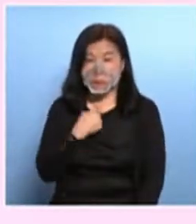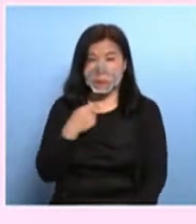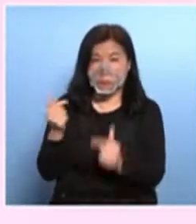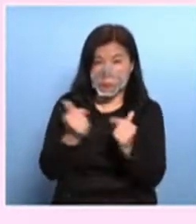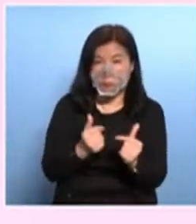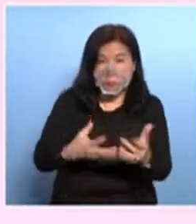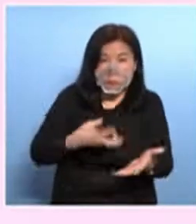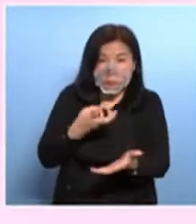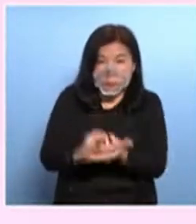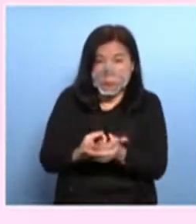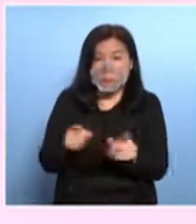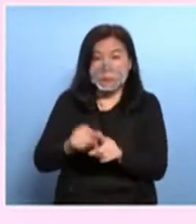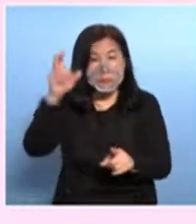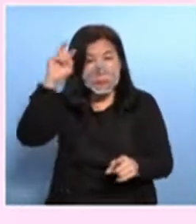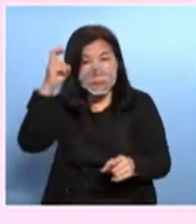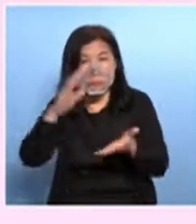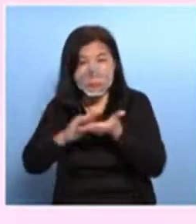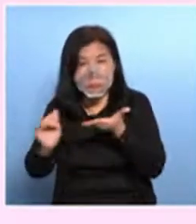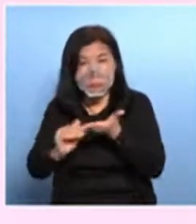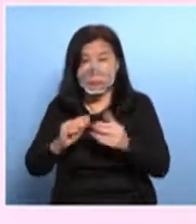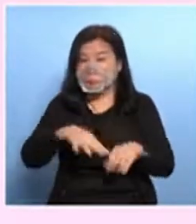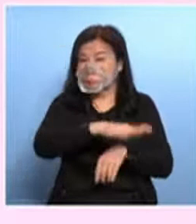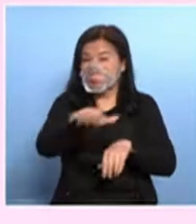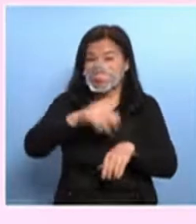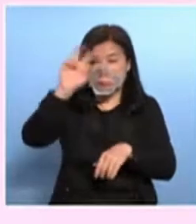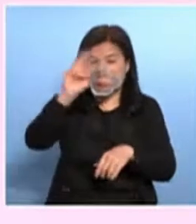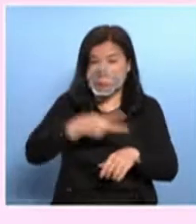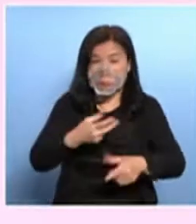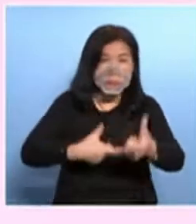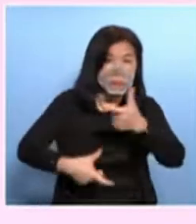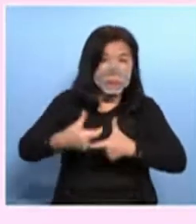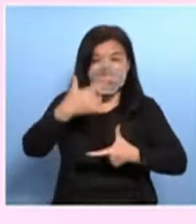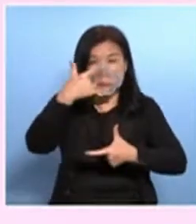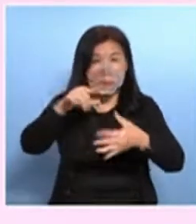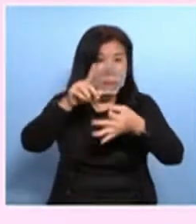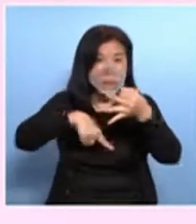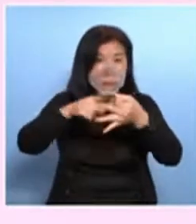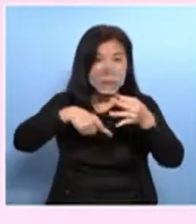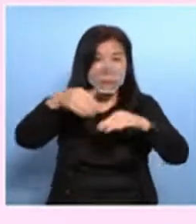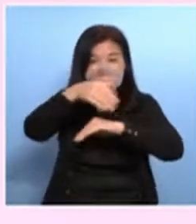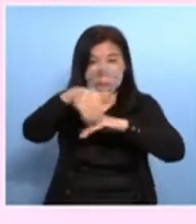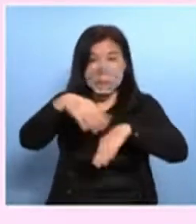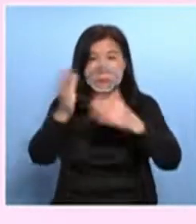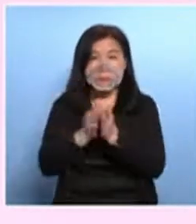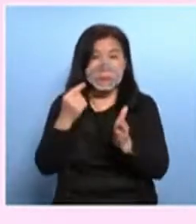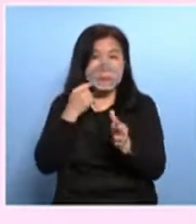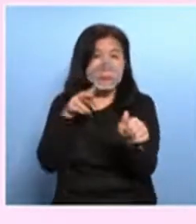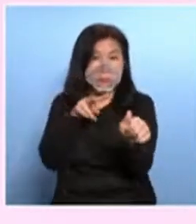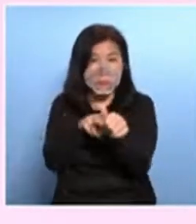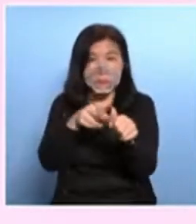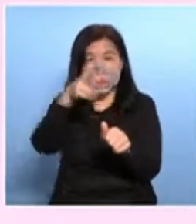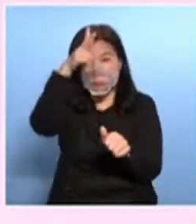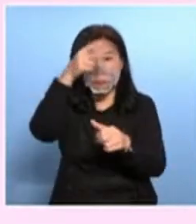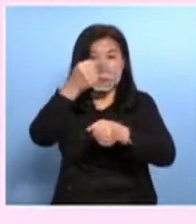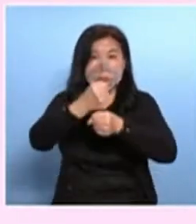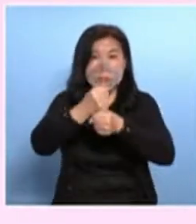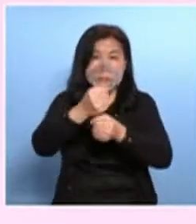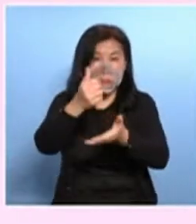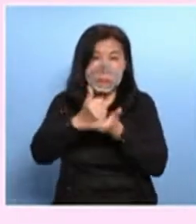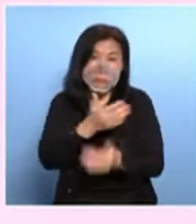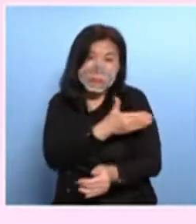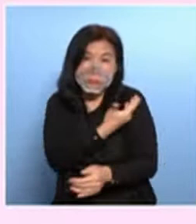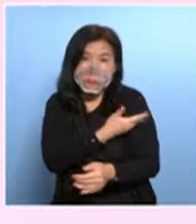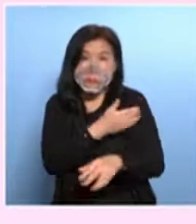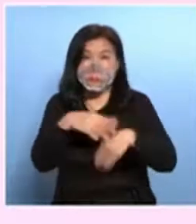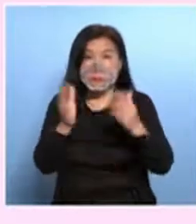however, continue to examine carefully any new initiatives that will incur recurrent expenditure and strictly control the growth of